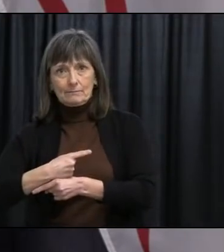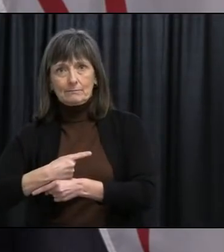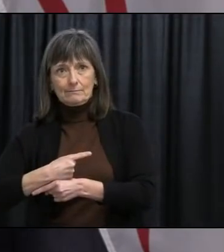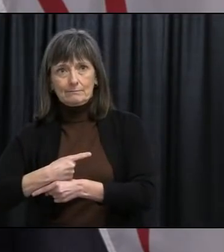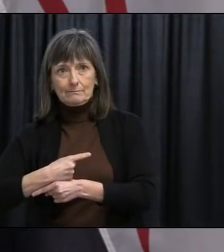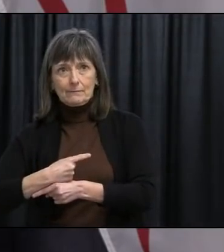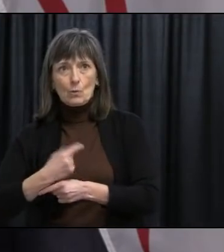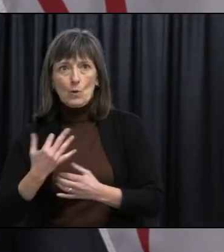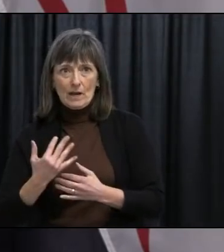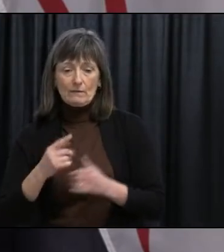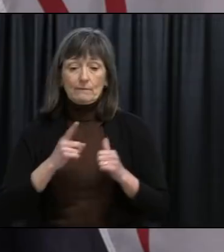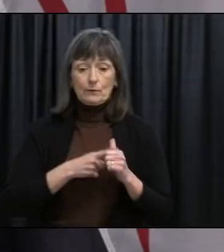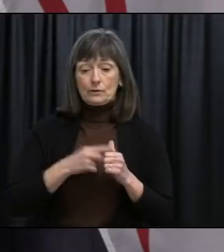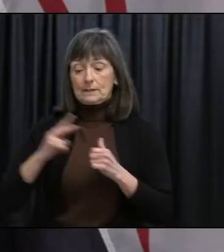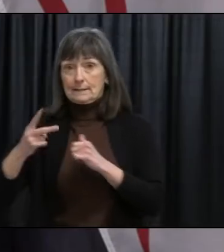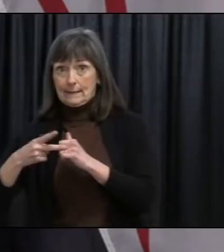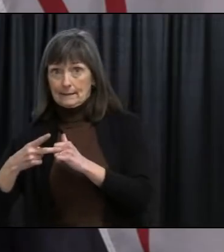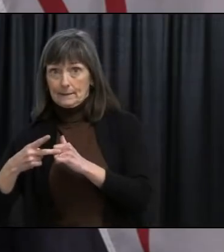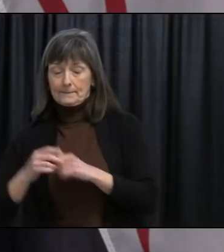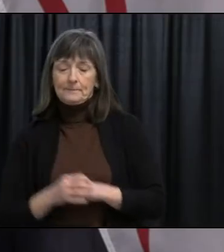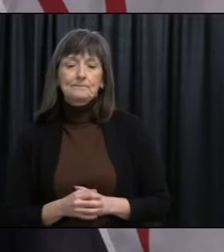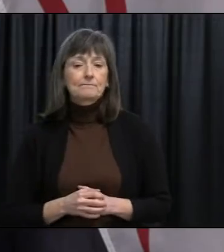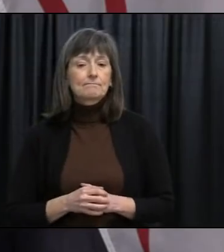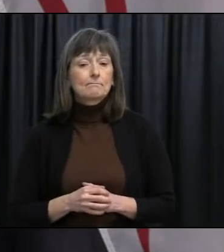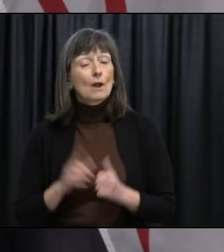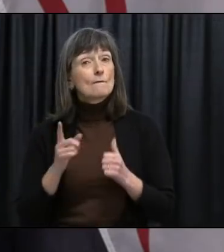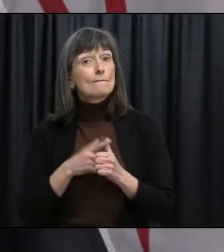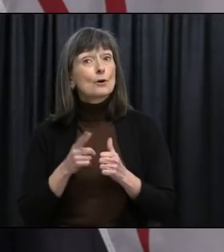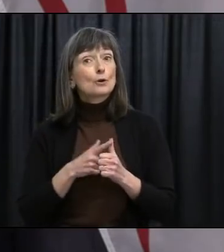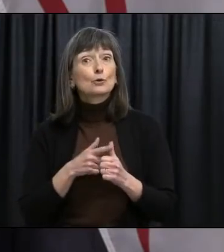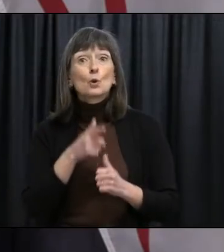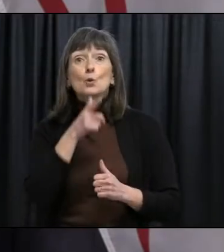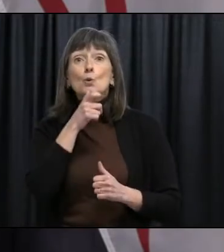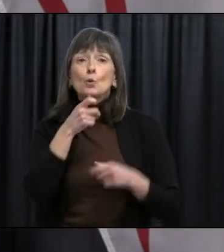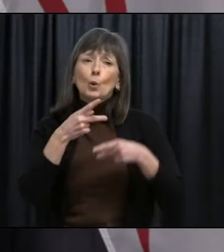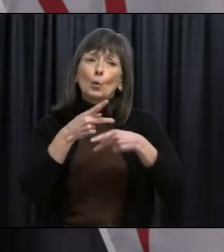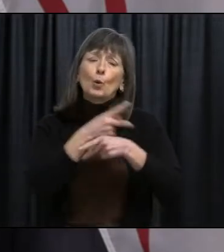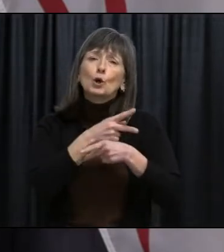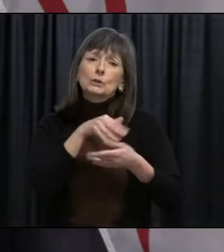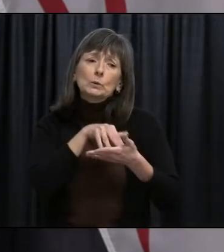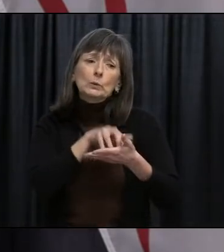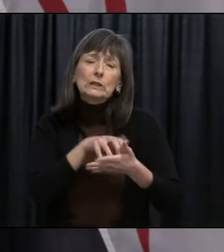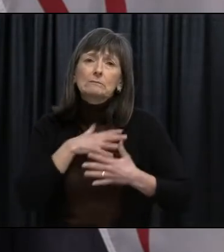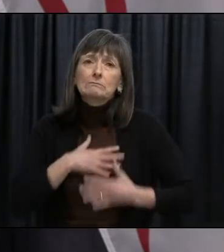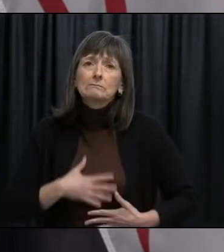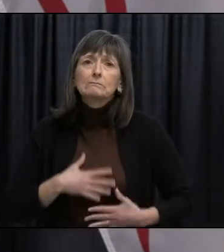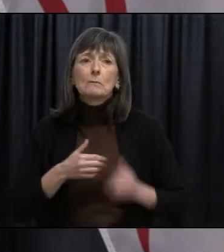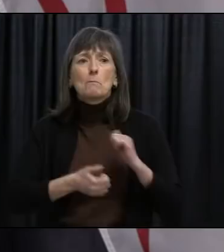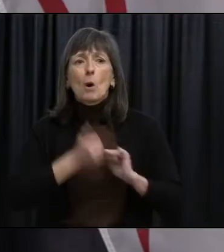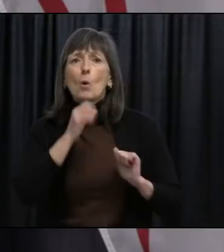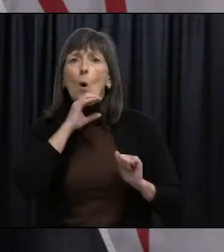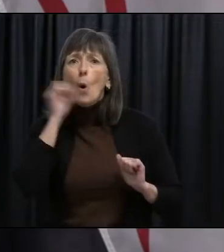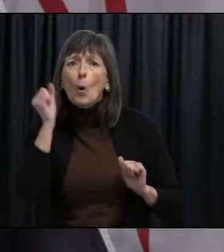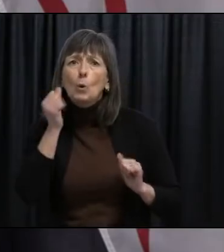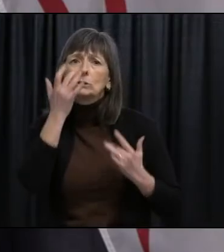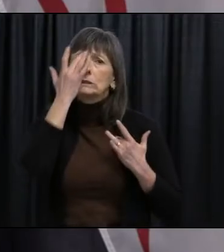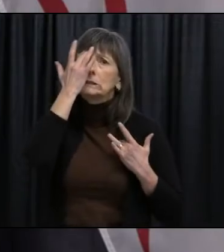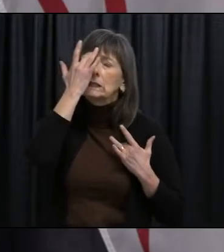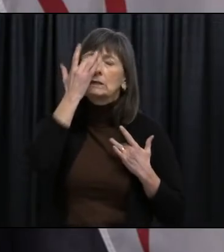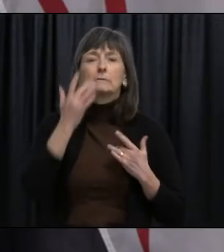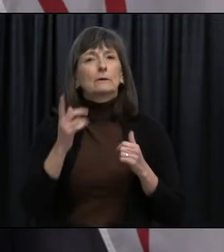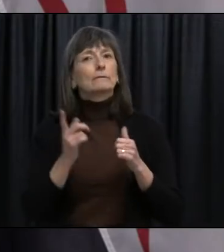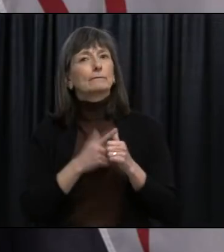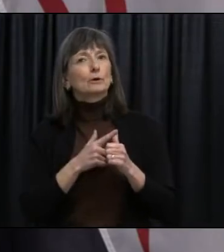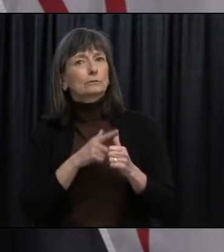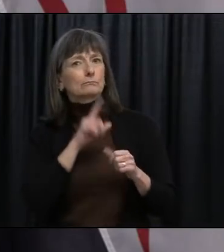make sure that our most vulnerable populations have gotten 1 dose, but we are still looking